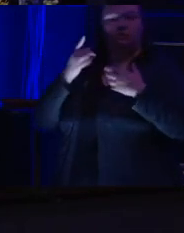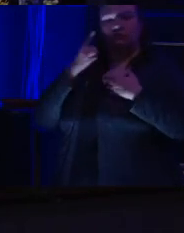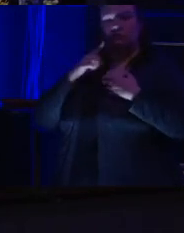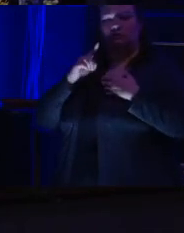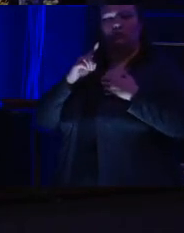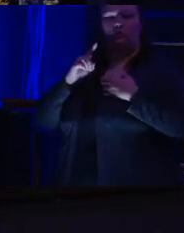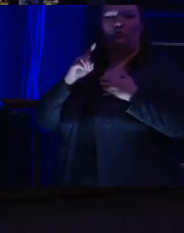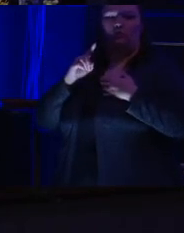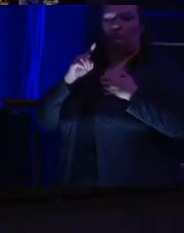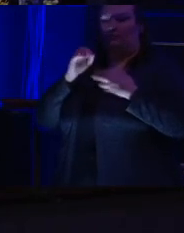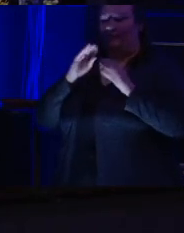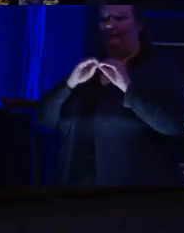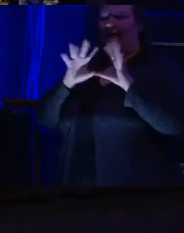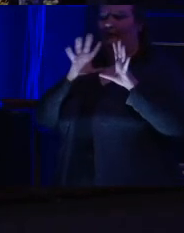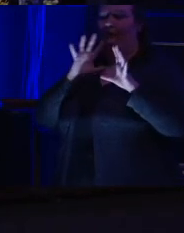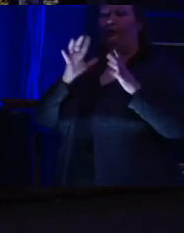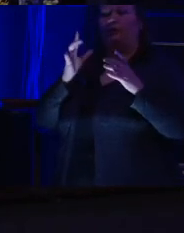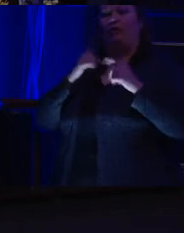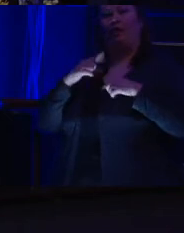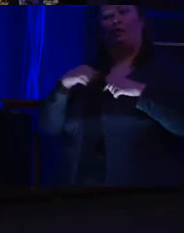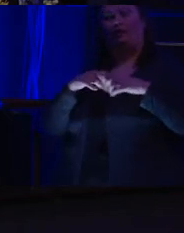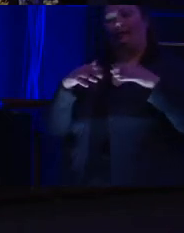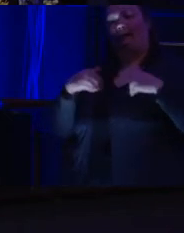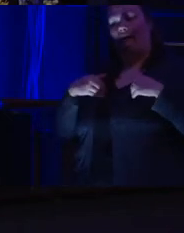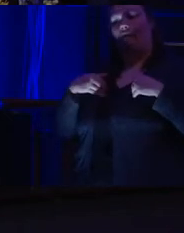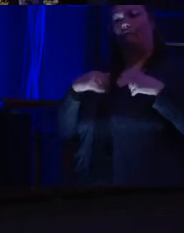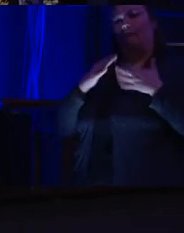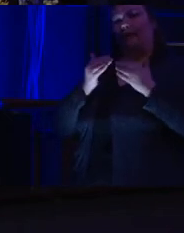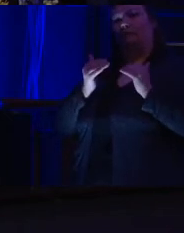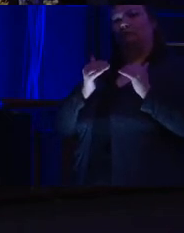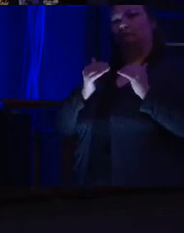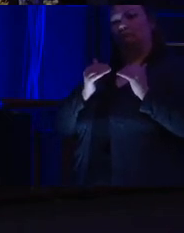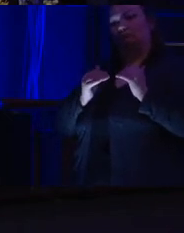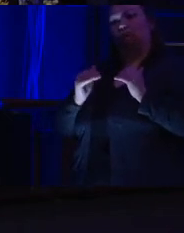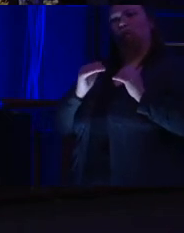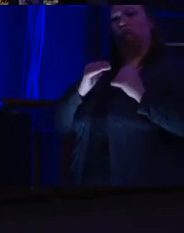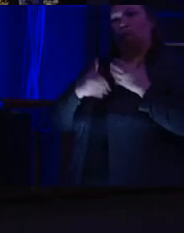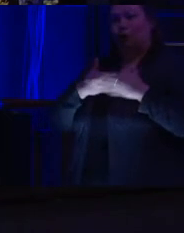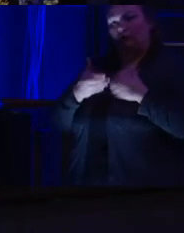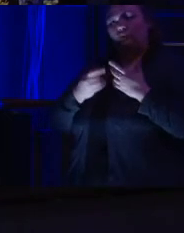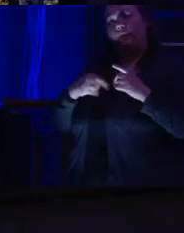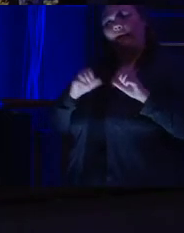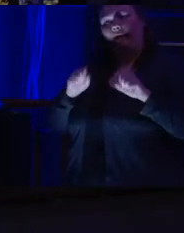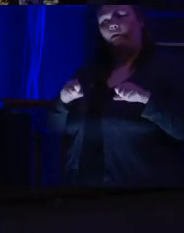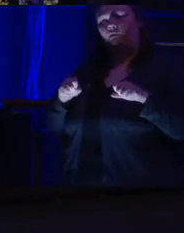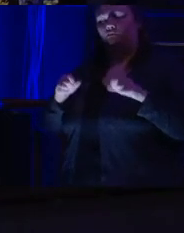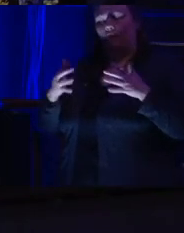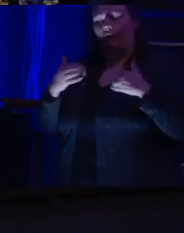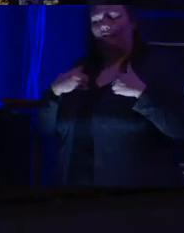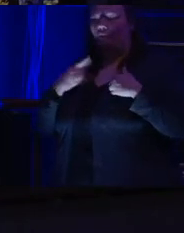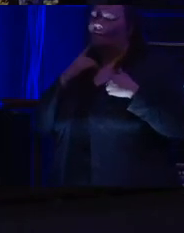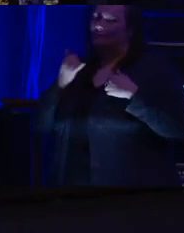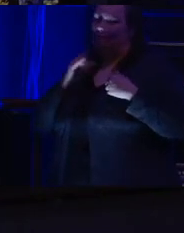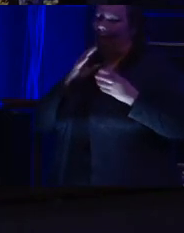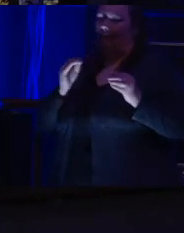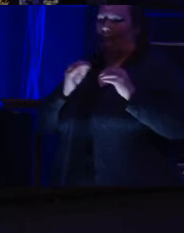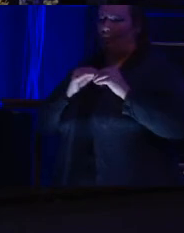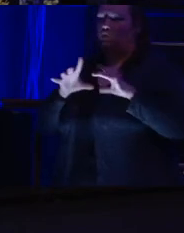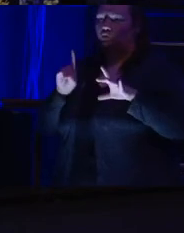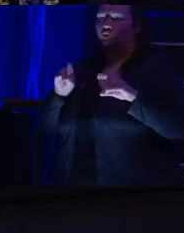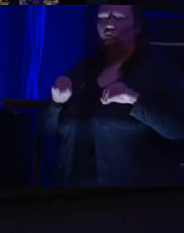made it clear that while we have made progress, and we have, that we still have much more to